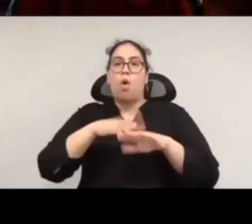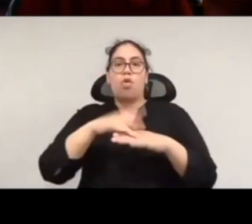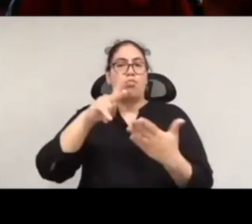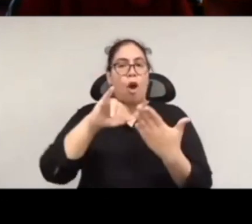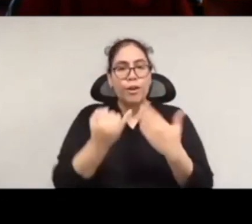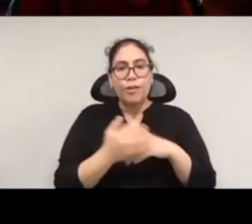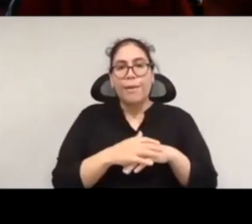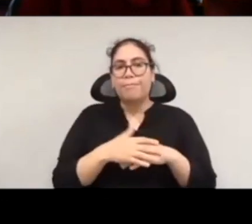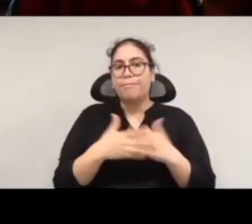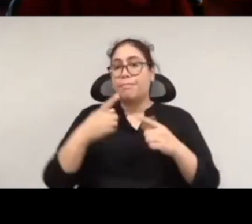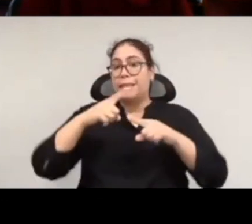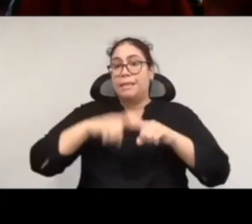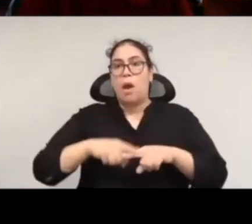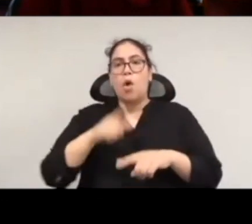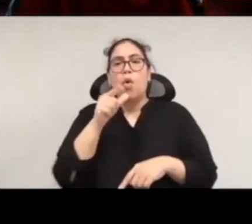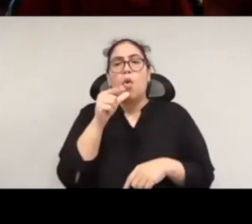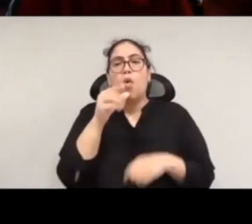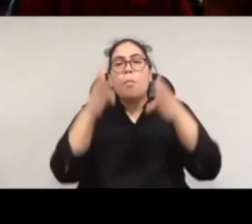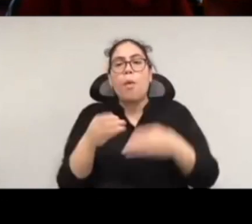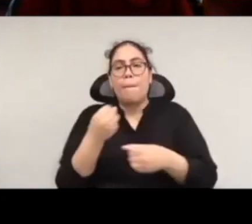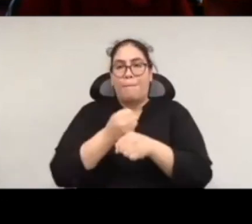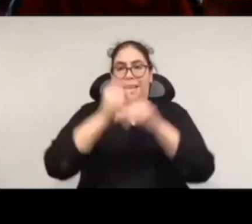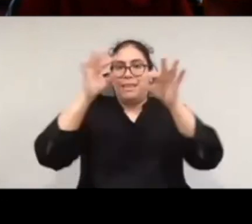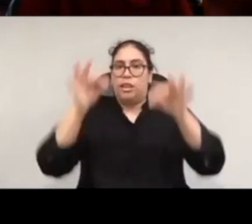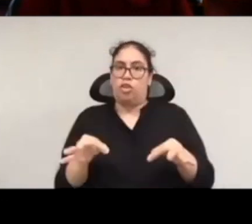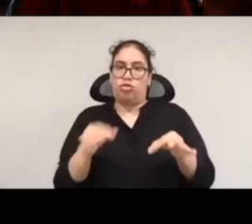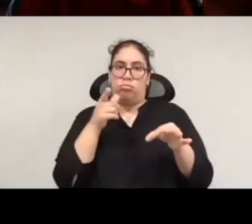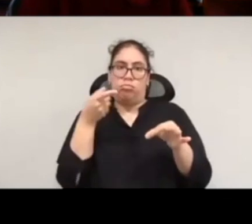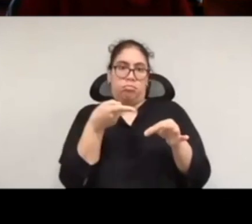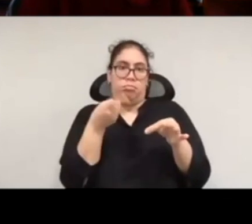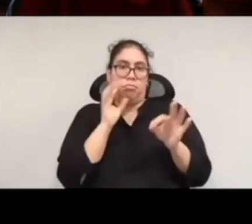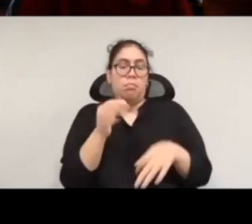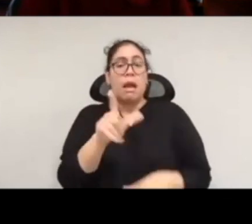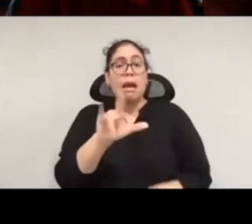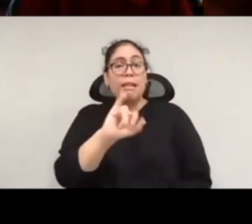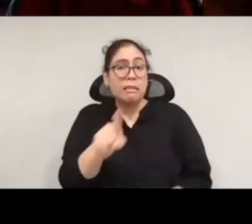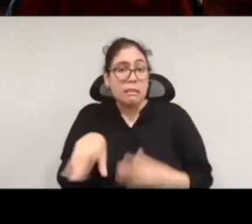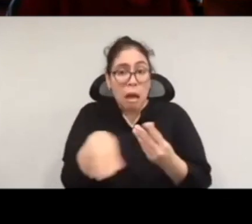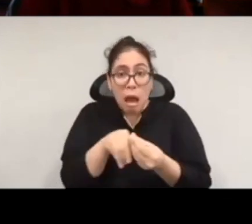these decisions. And Liz, what would you like to add to that?